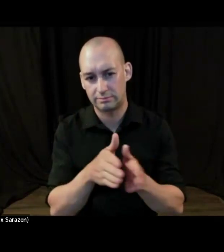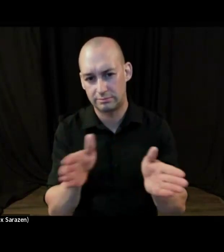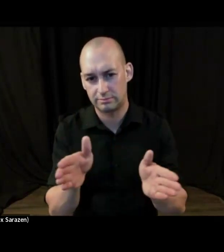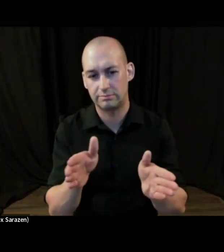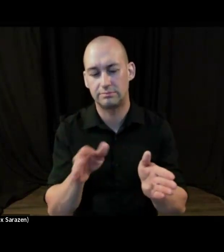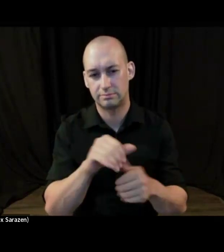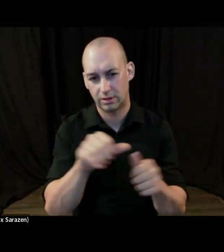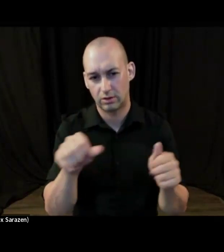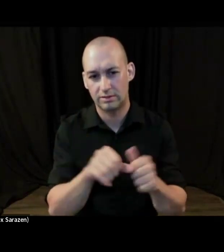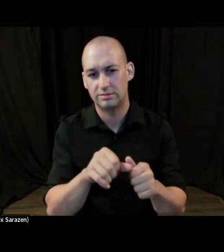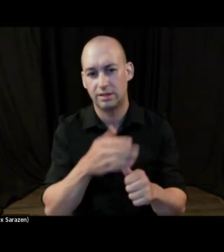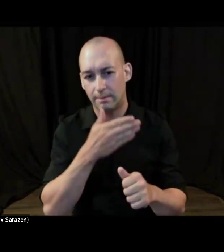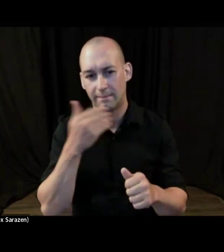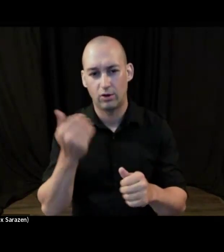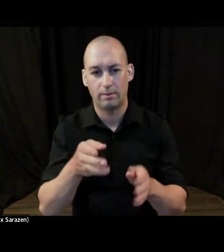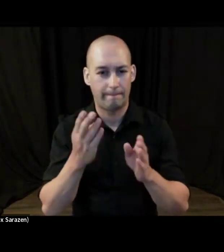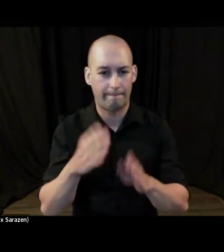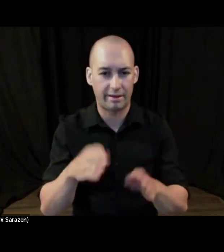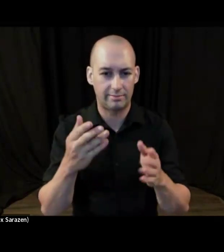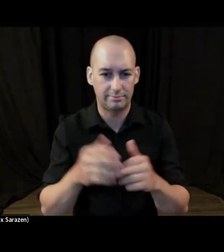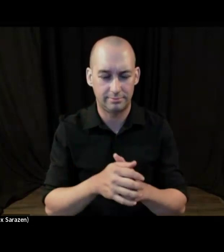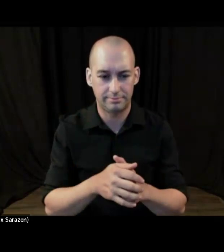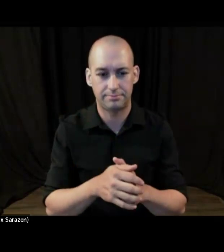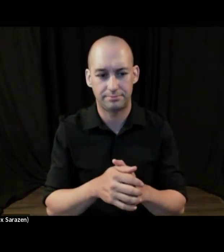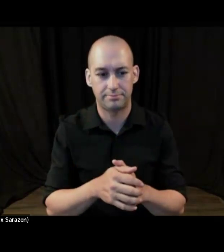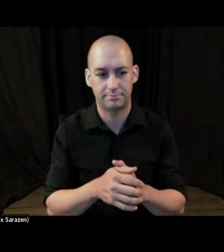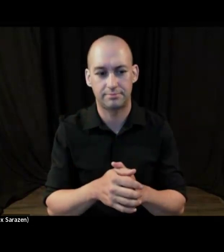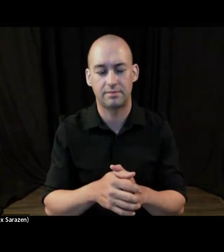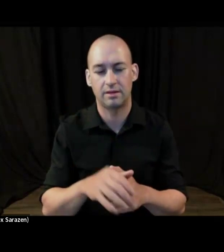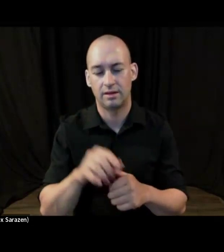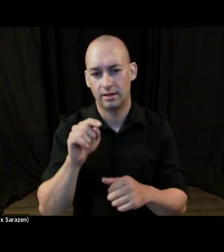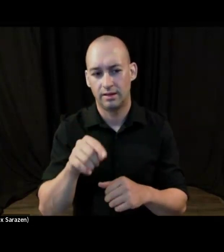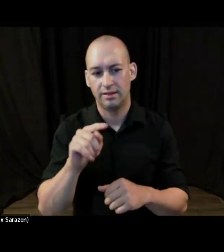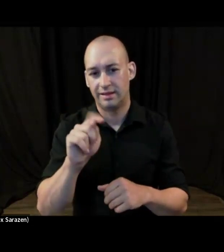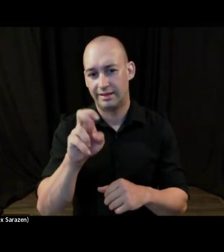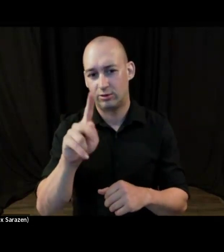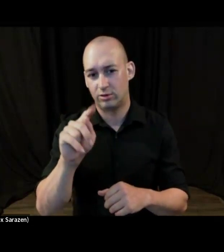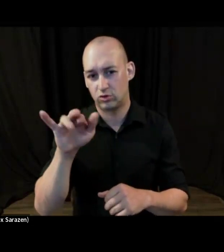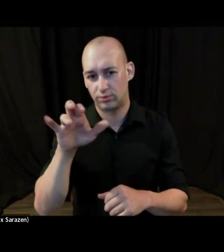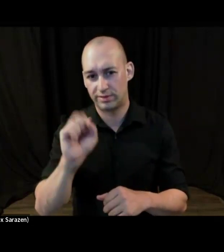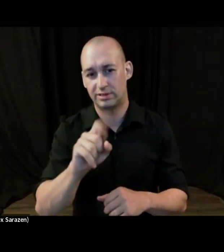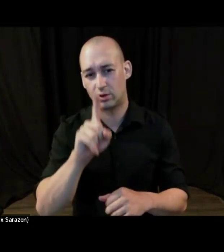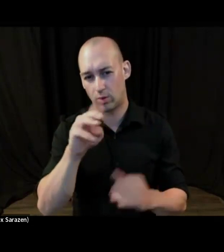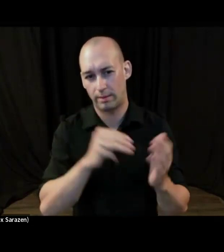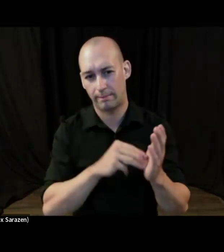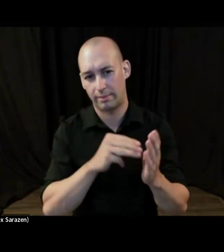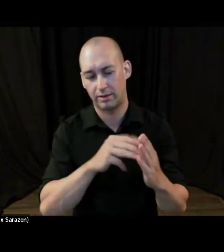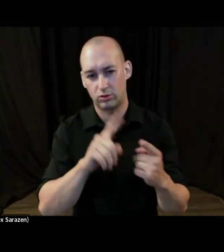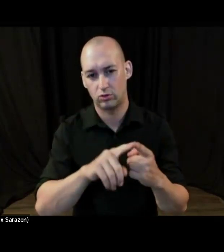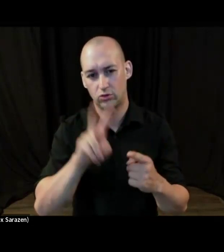bet. For territories, the grants are anticipated to be between 1 million and $2.5